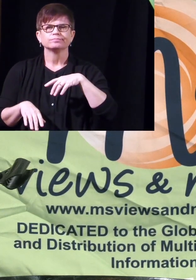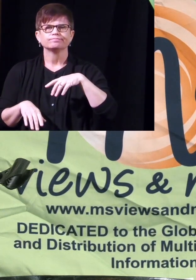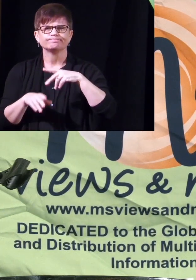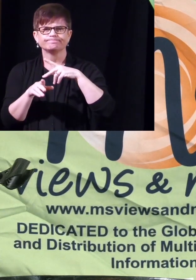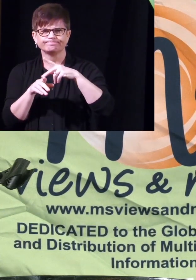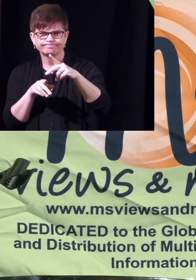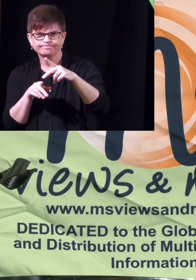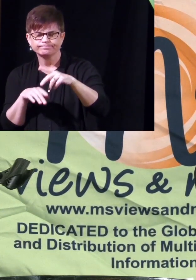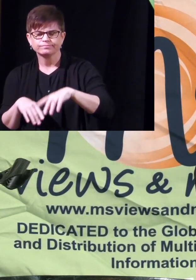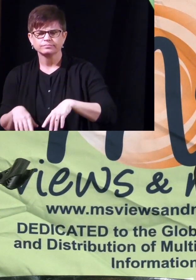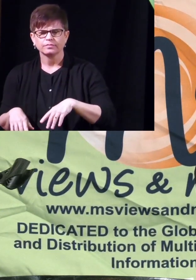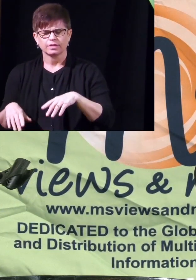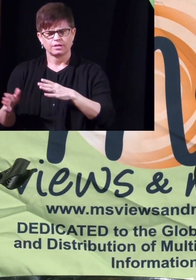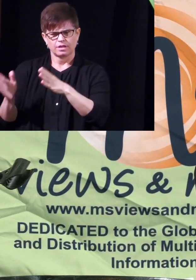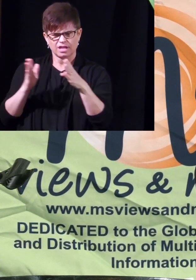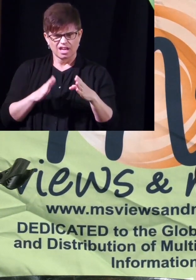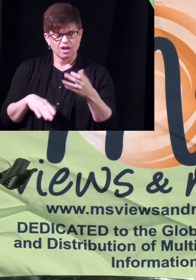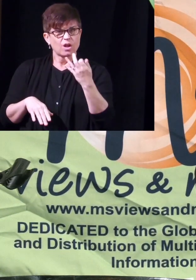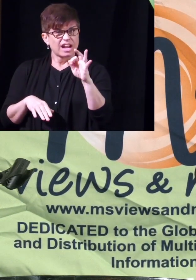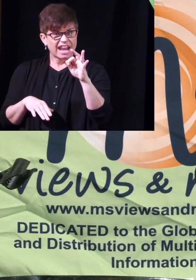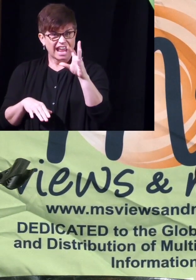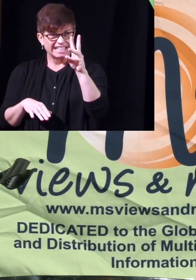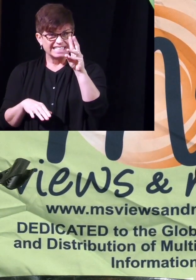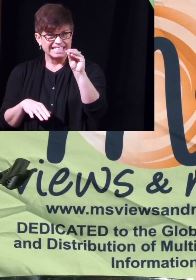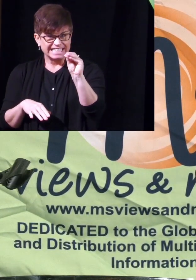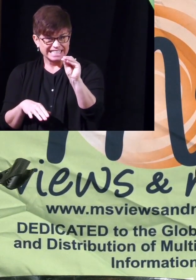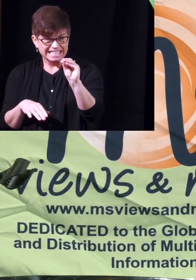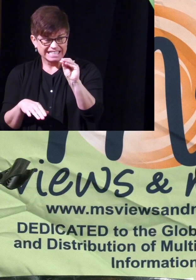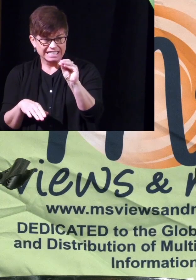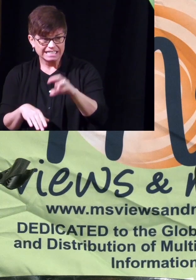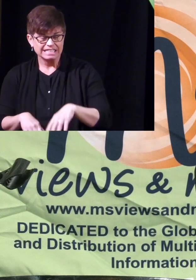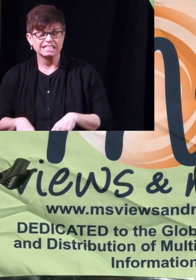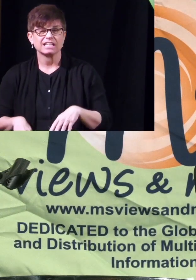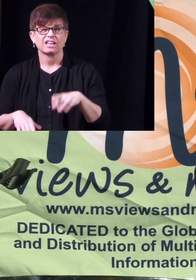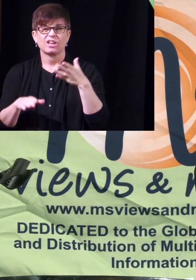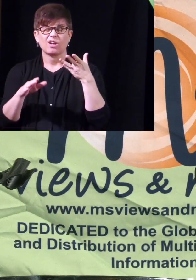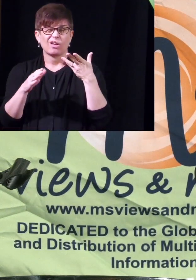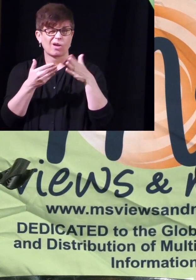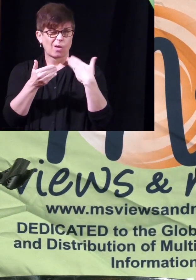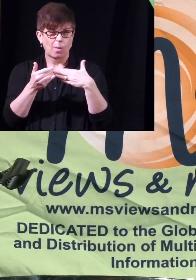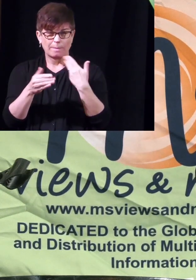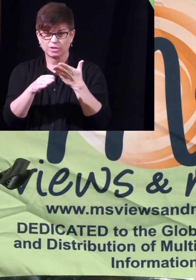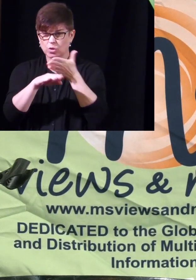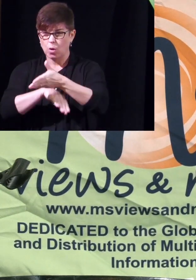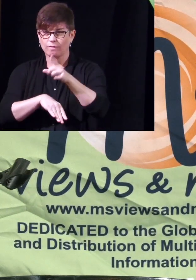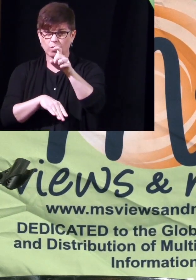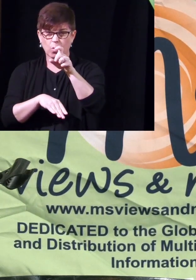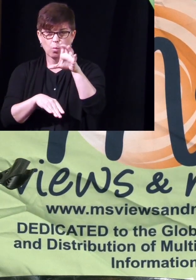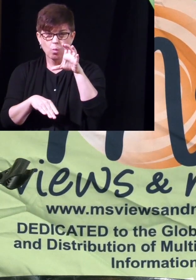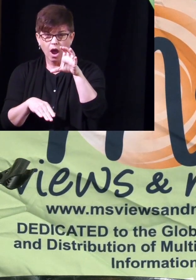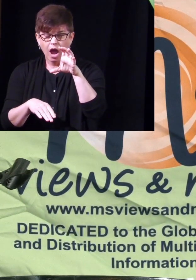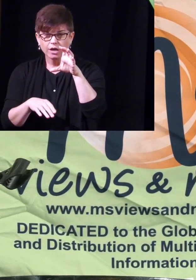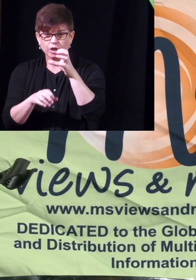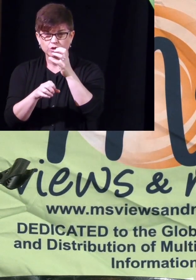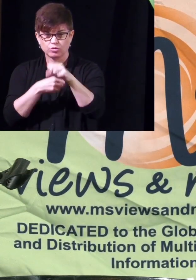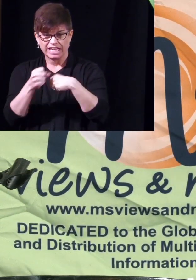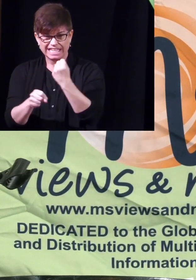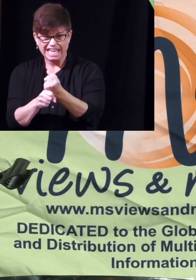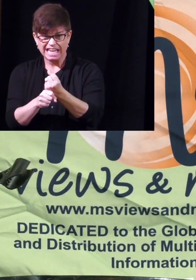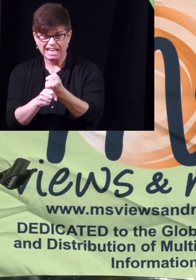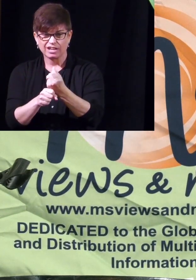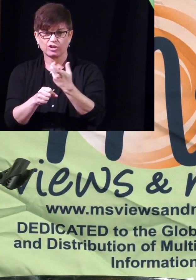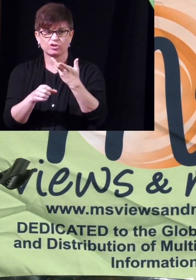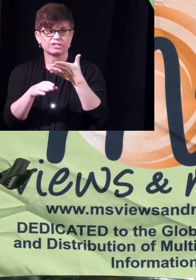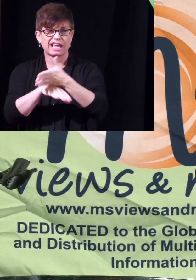in the 1960s, almost 100 years after Charcot diagnosed MS, that we first realized this is some kind of immune disease. And then